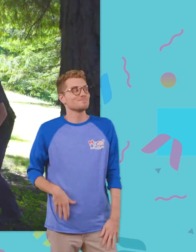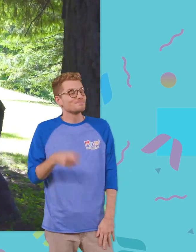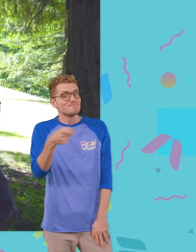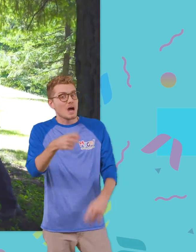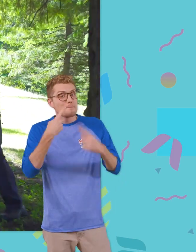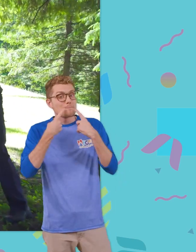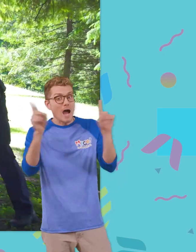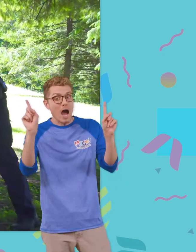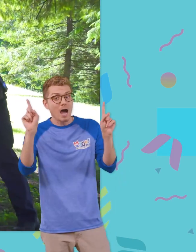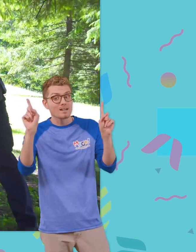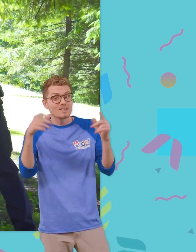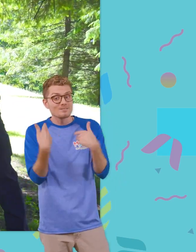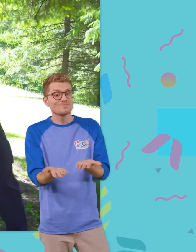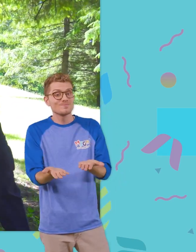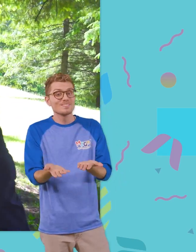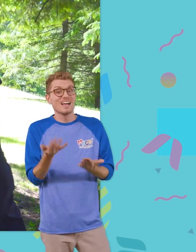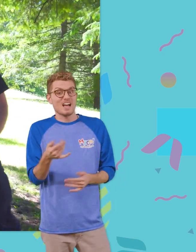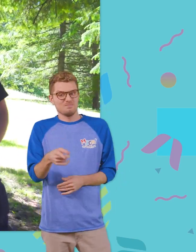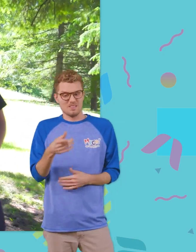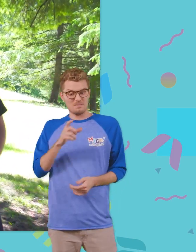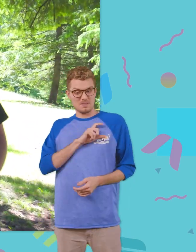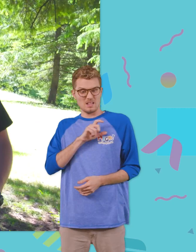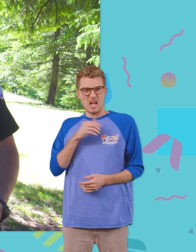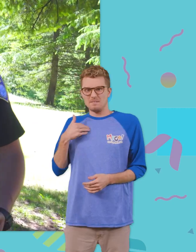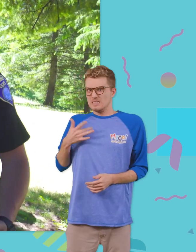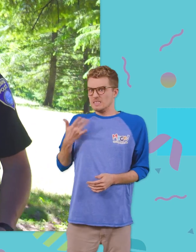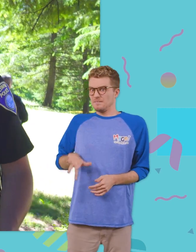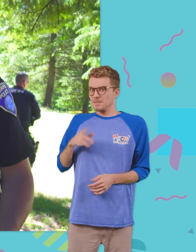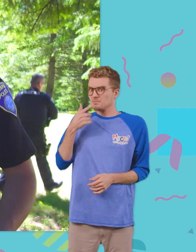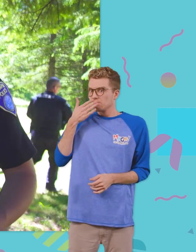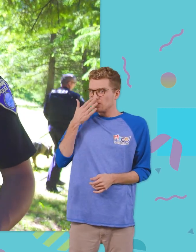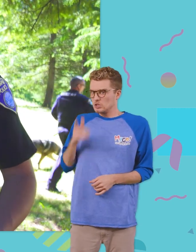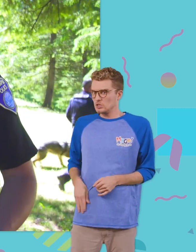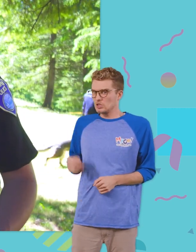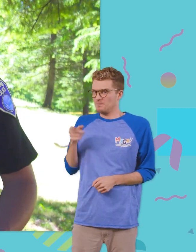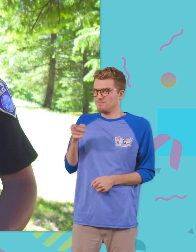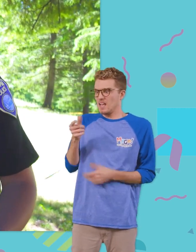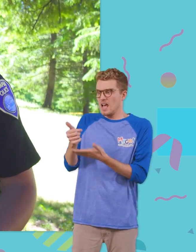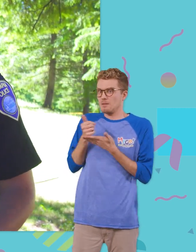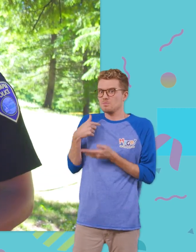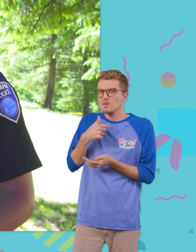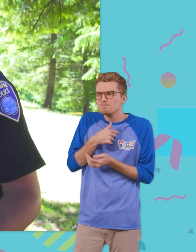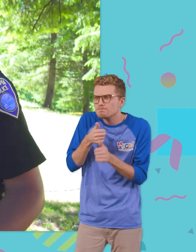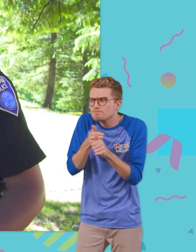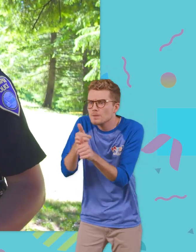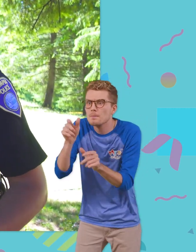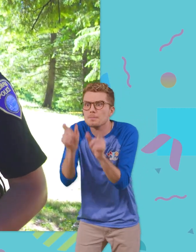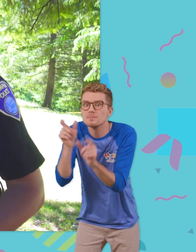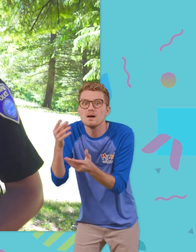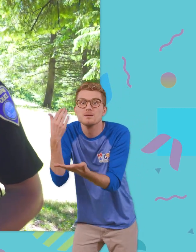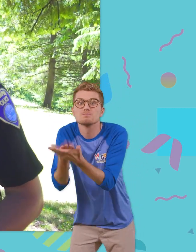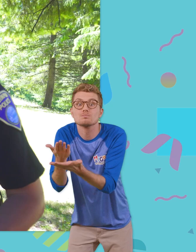Police dogs have really sensitive noses and police use those to help us track